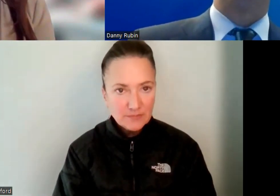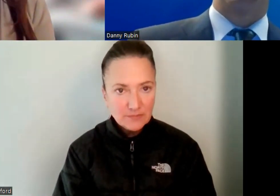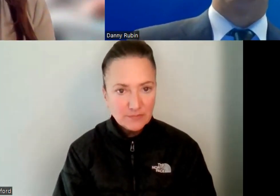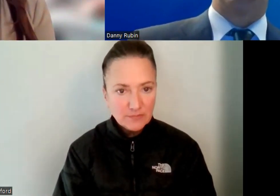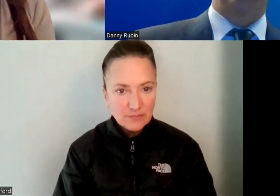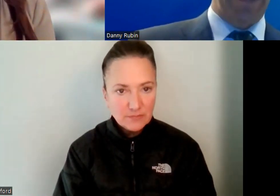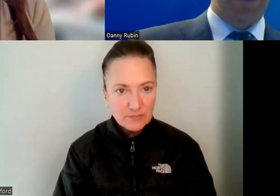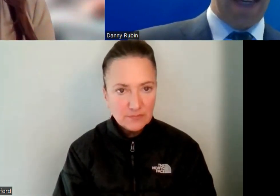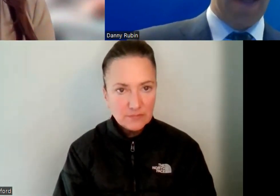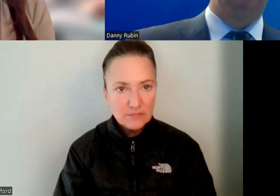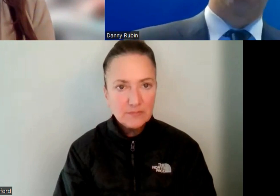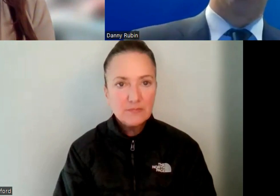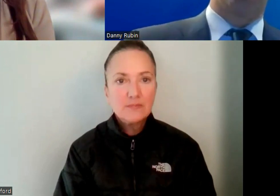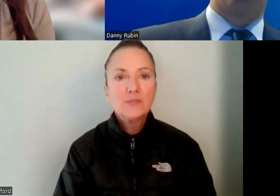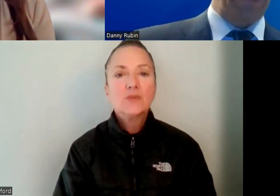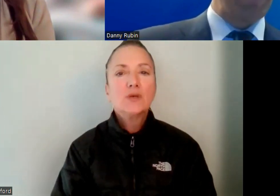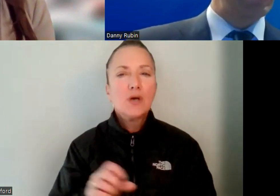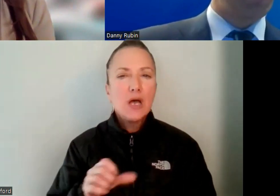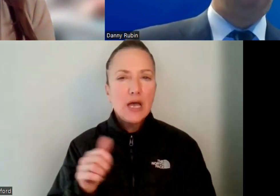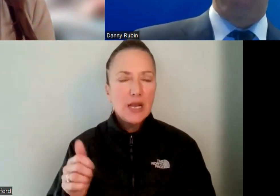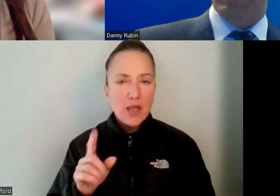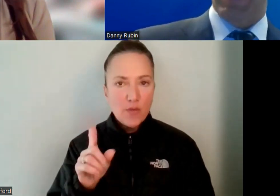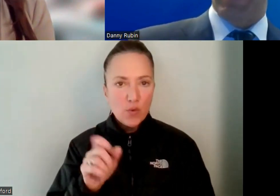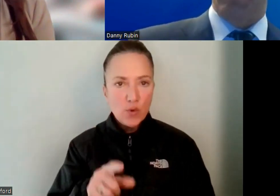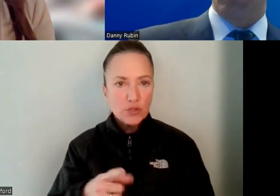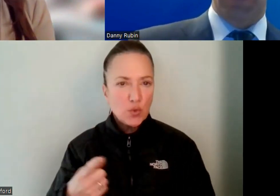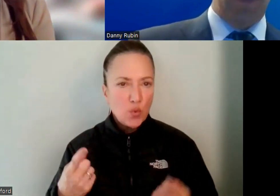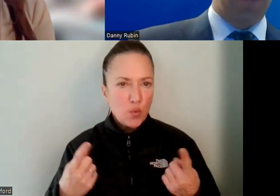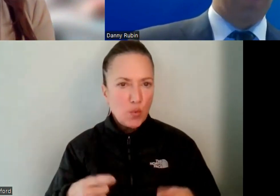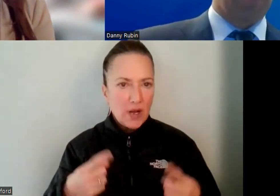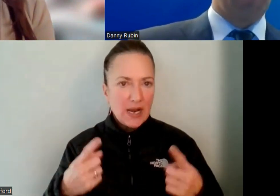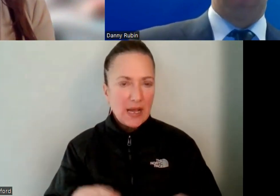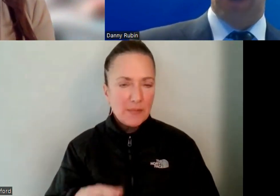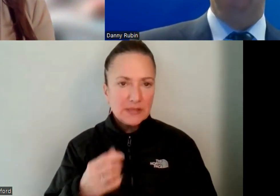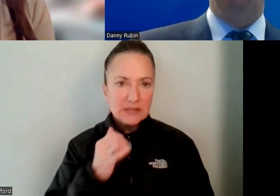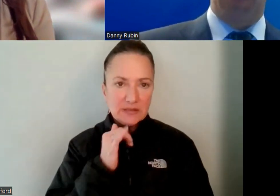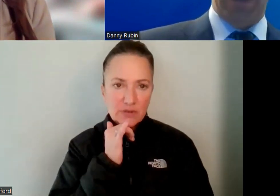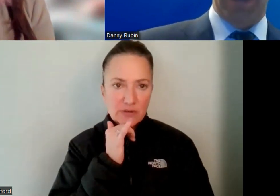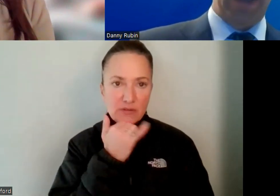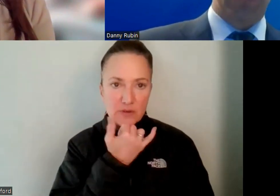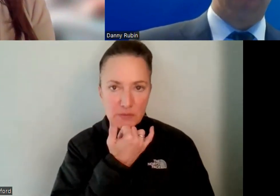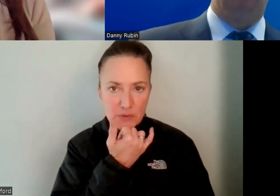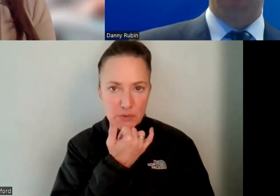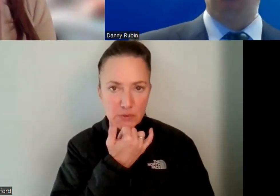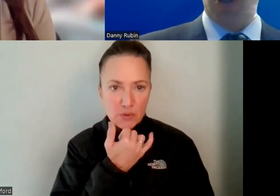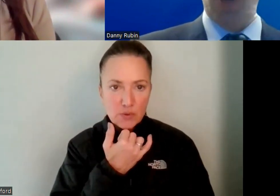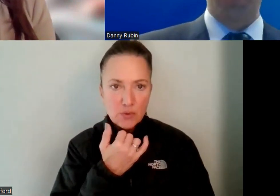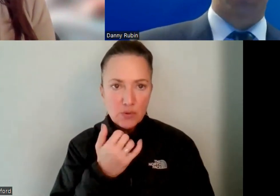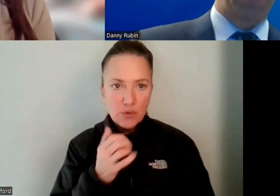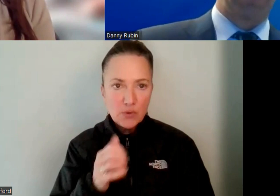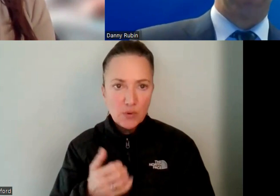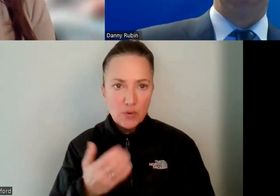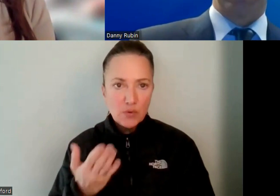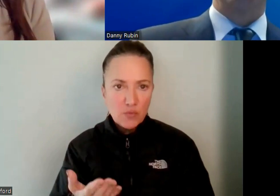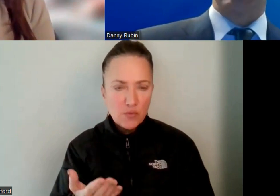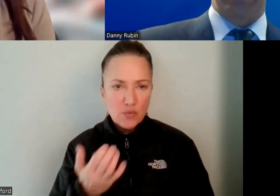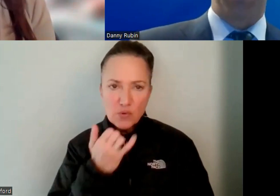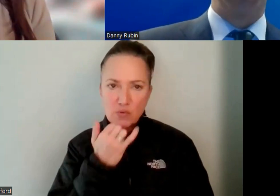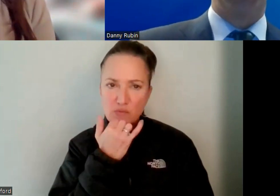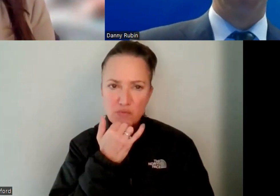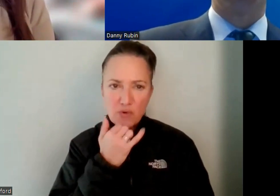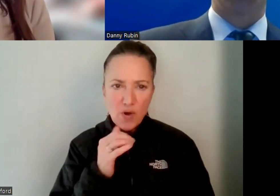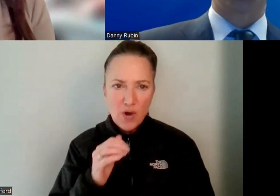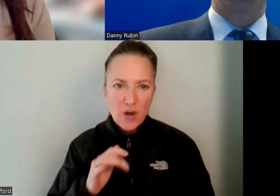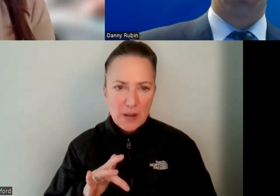Question from Samira Nadali. What happens if you make a mistake? If you give the wrong medication or the wrong dose? I mean, it has